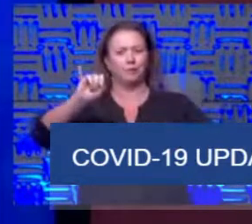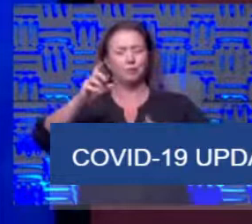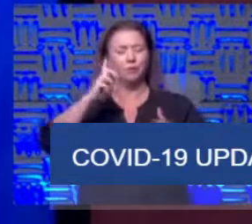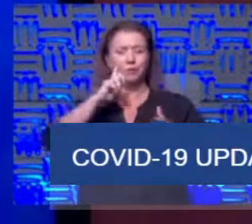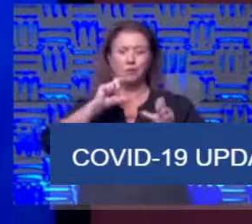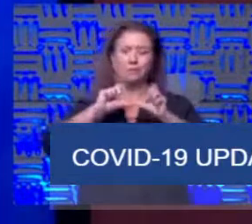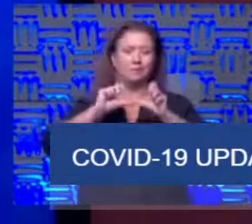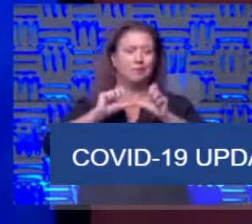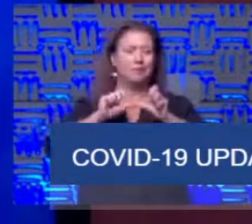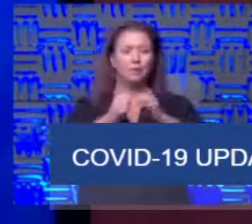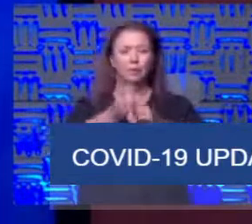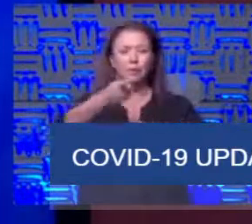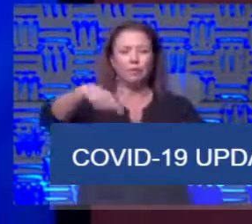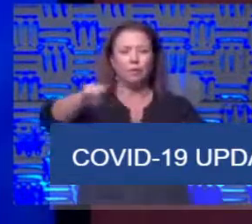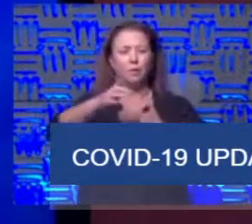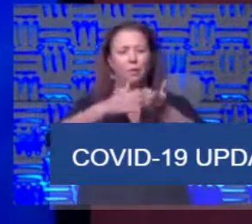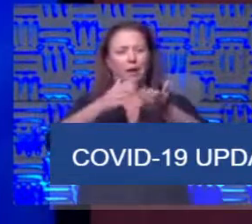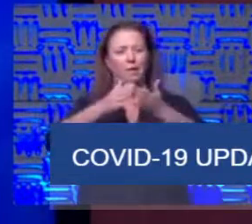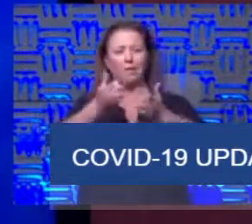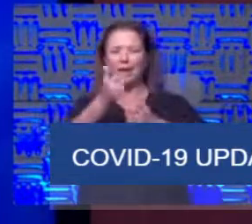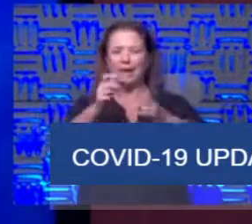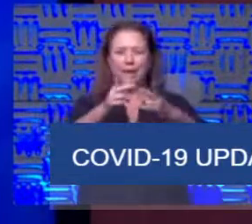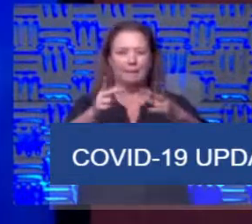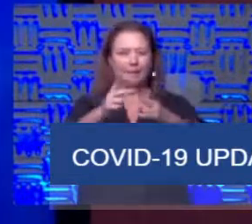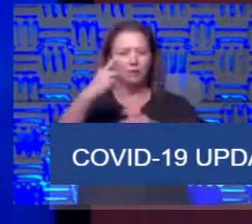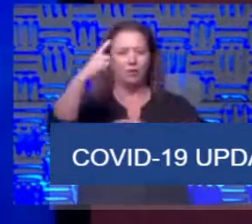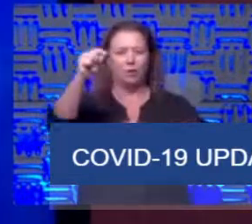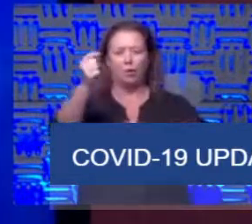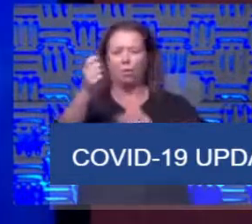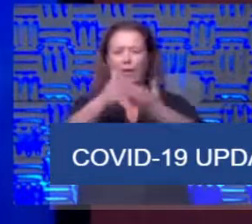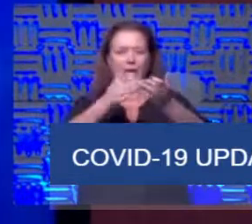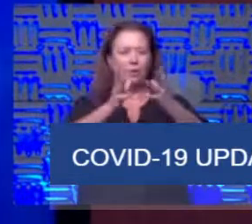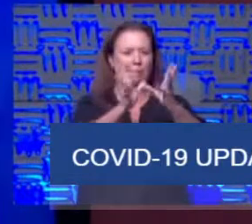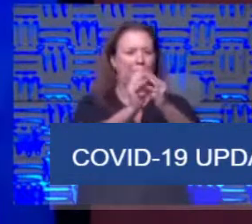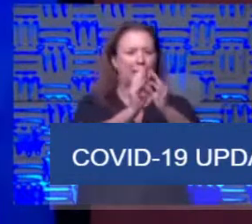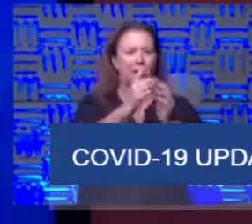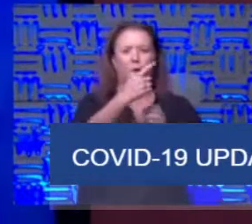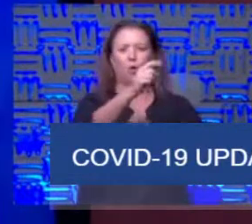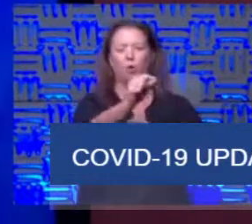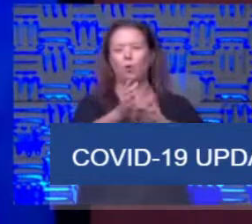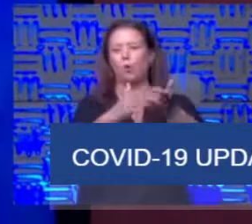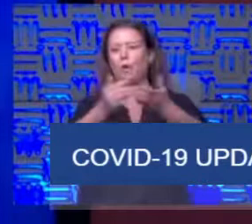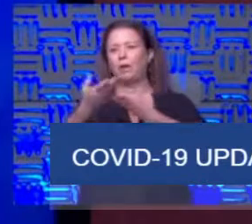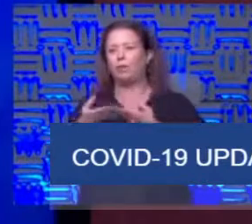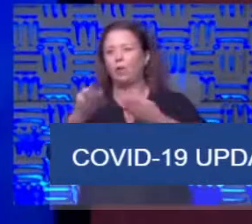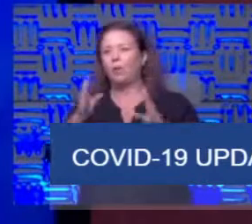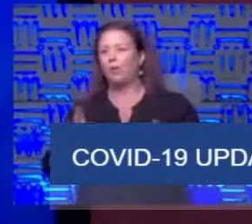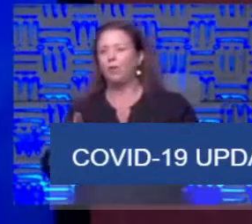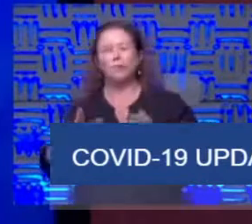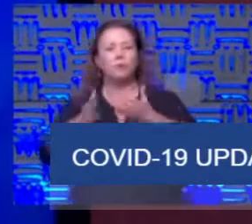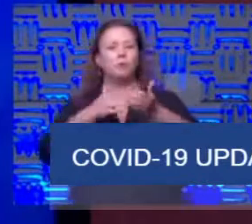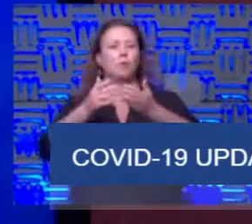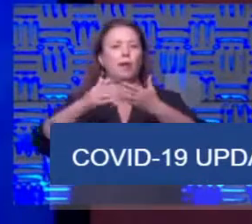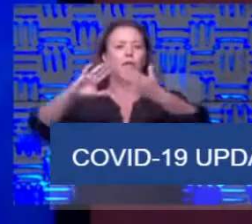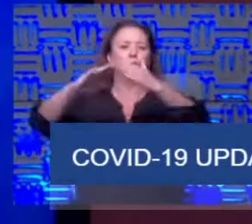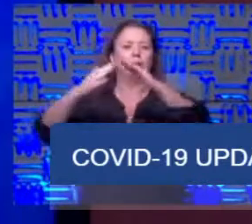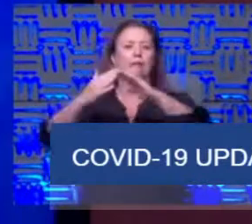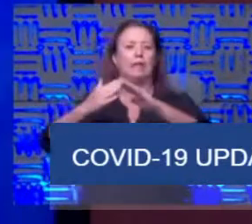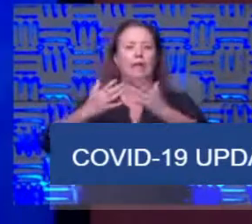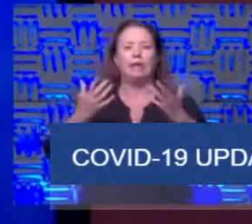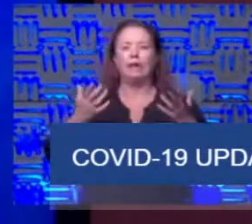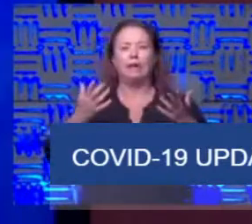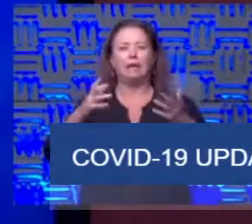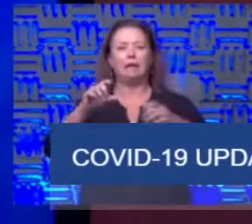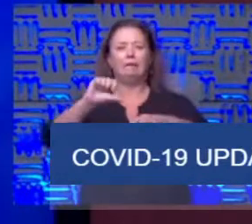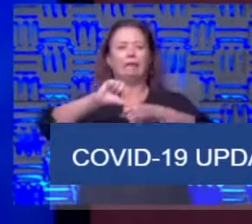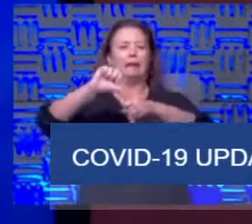you wherever you go, whatever meeting you may be in, to whatever room you're in, to whatever city you're in, town you're